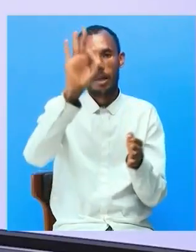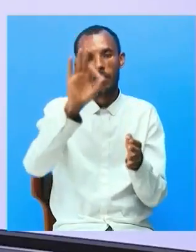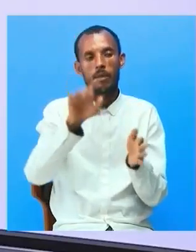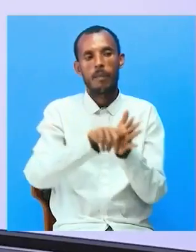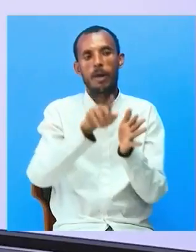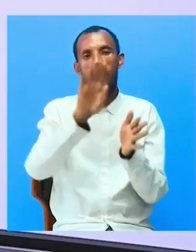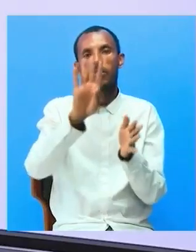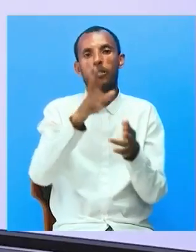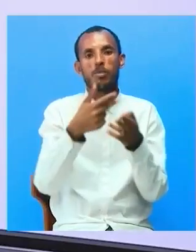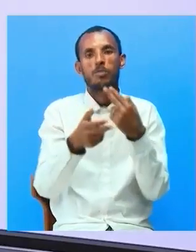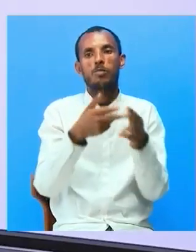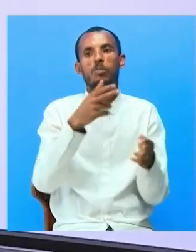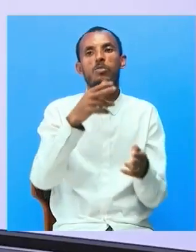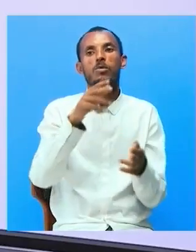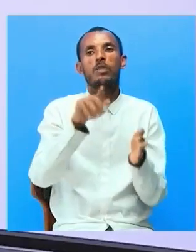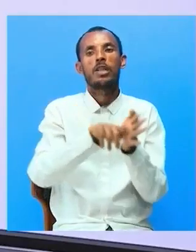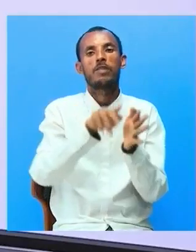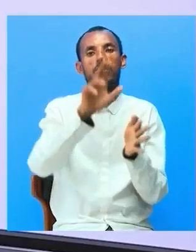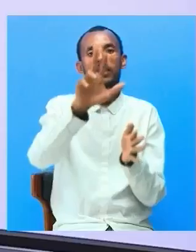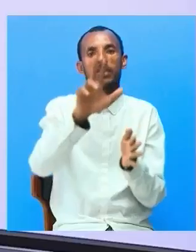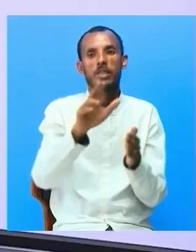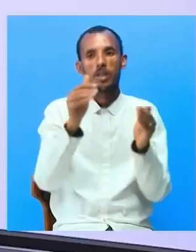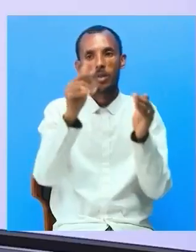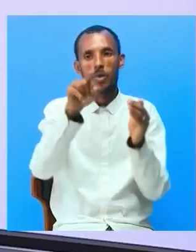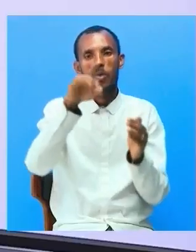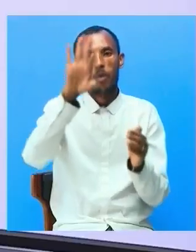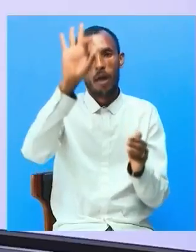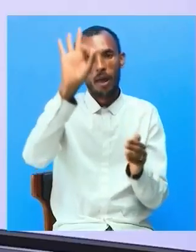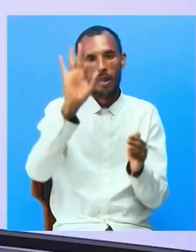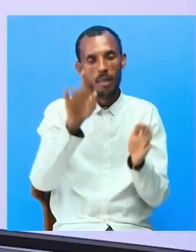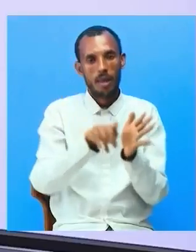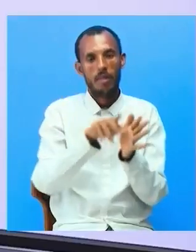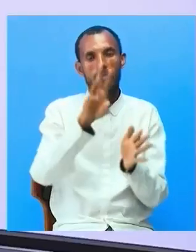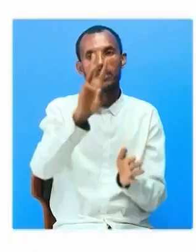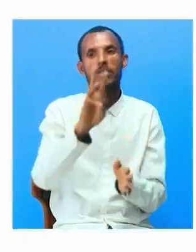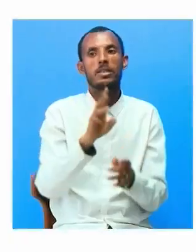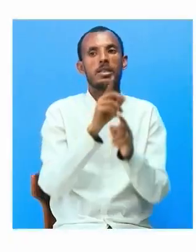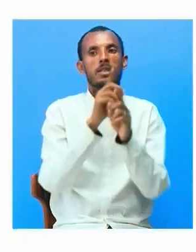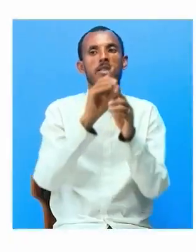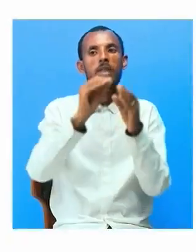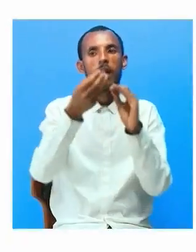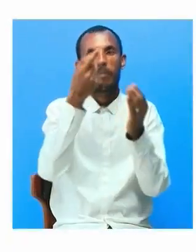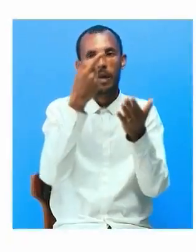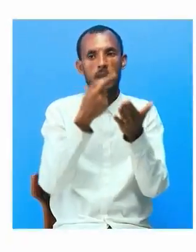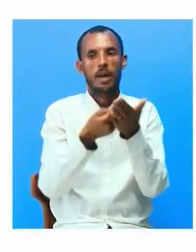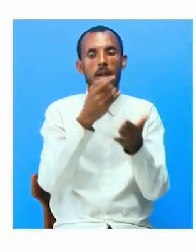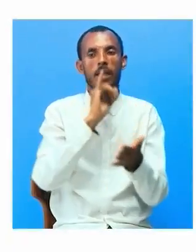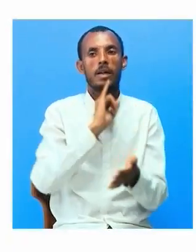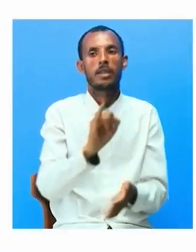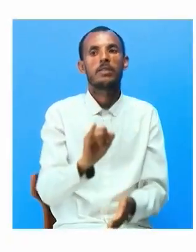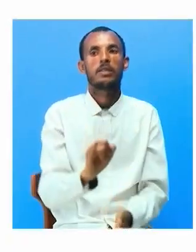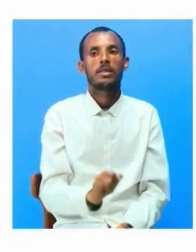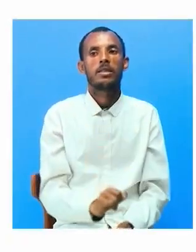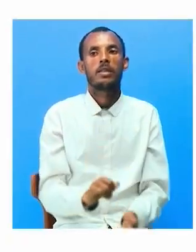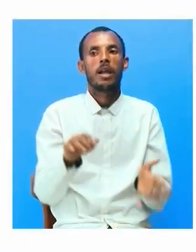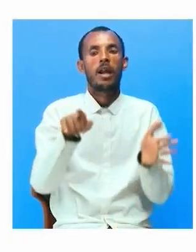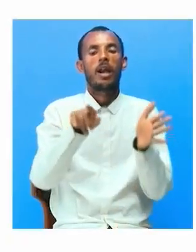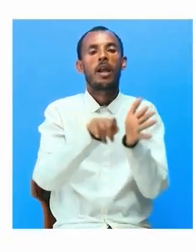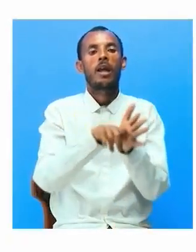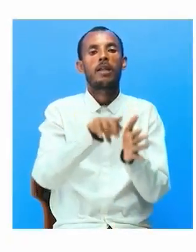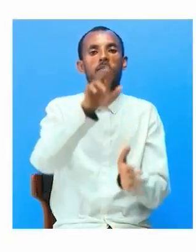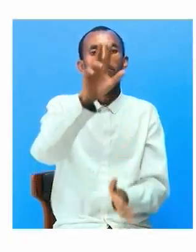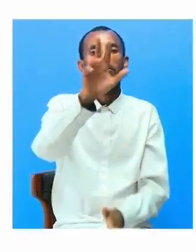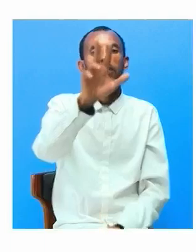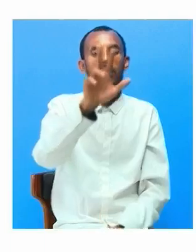4. When you multiply 2 by negative 3, you get negative 6. So the number here must be, it is